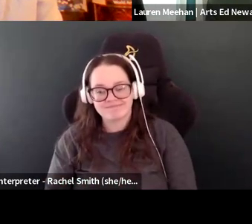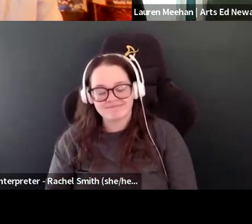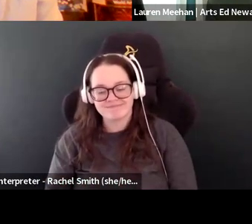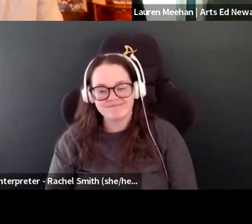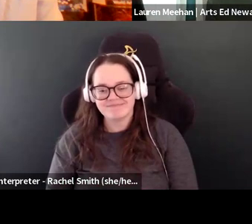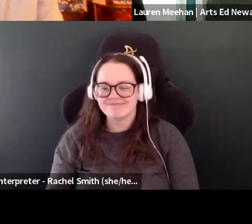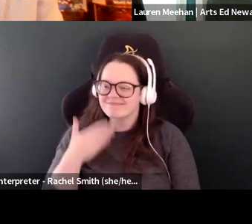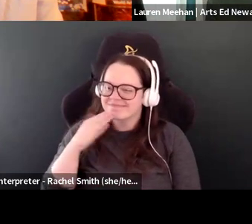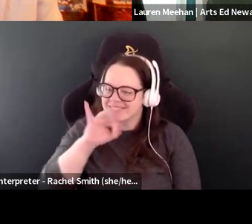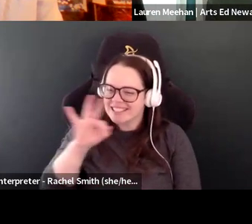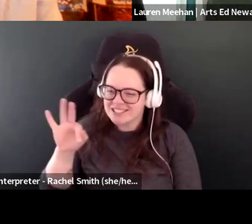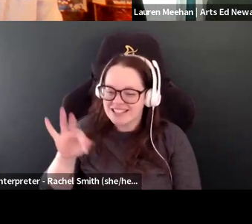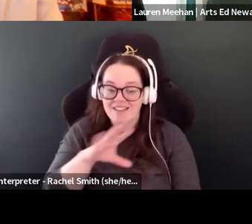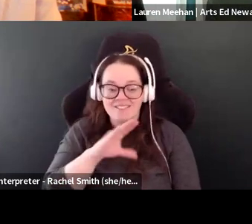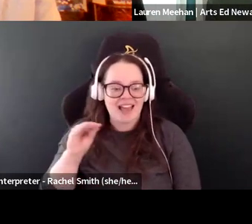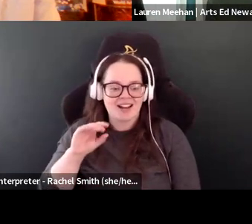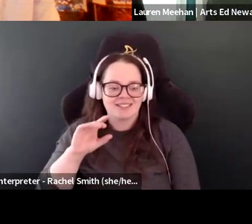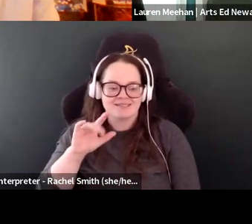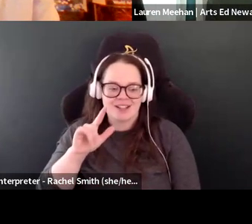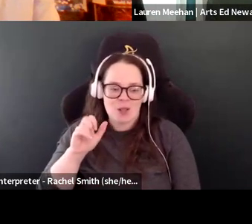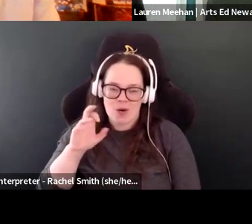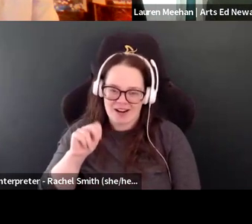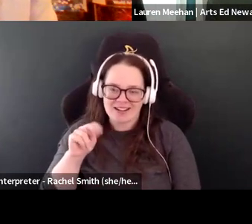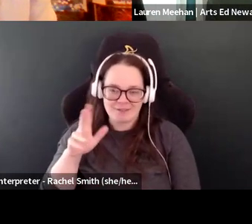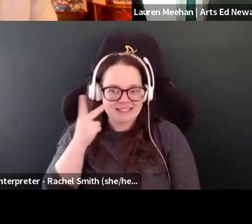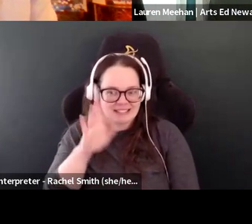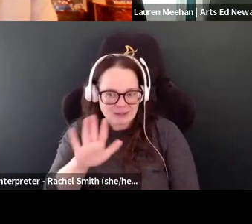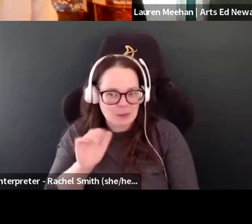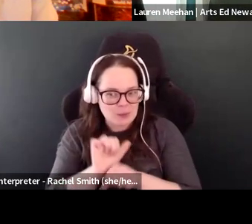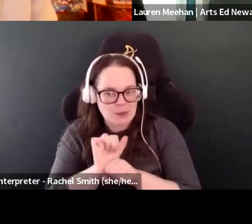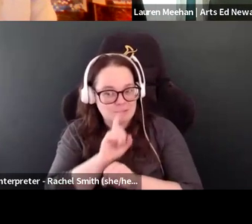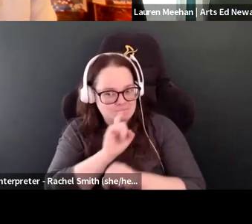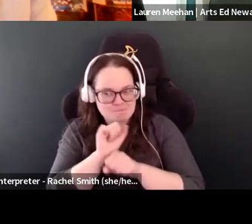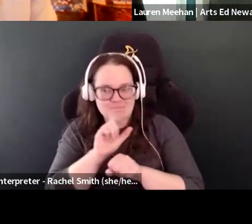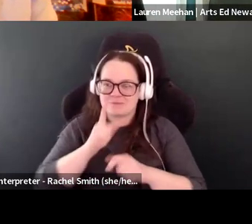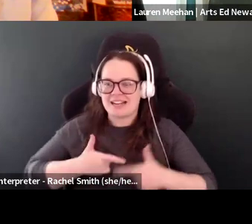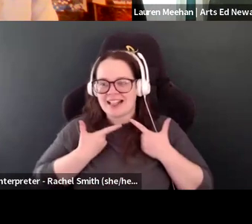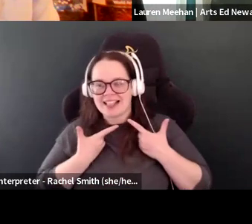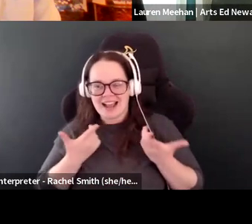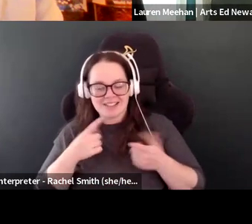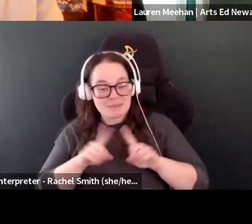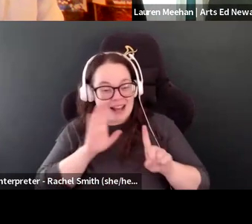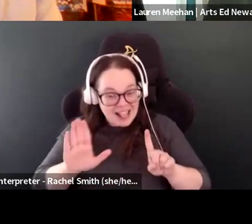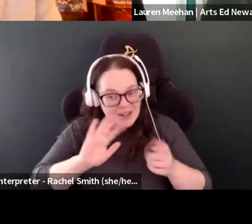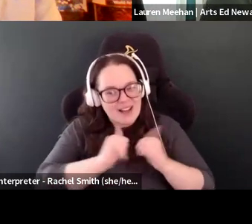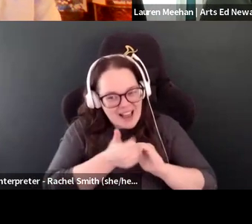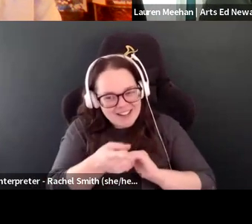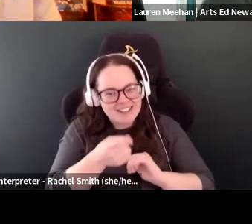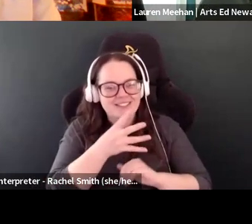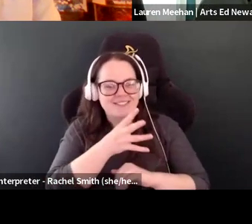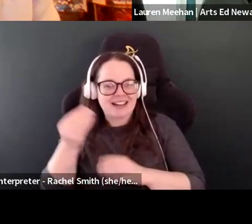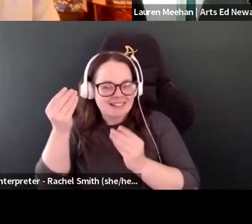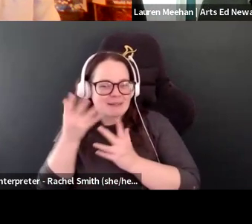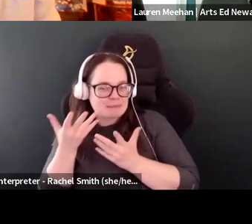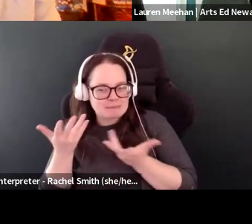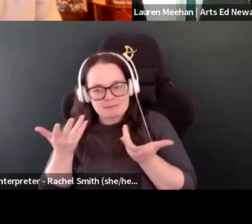Thanks, Jeff. And Lauren, I've had the pleasure of seeing your work in action in Newark. How are you? And give us a little bit of